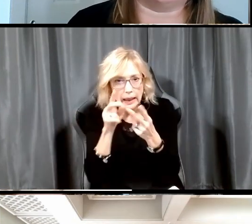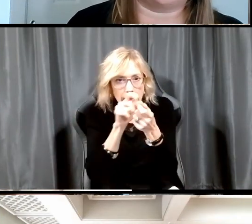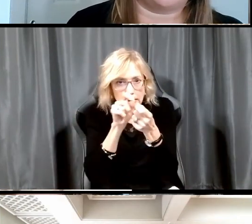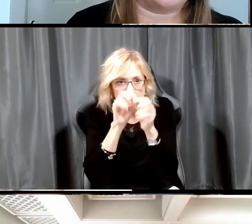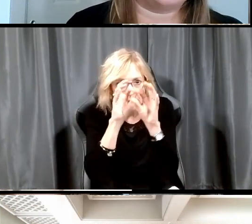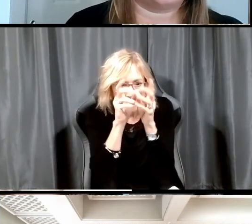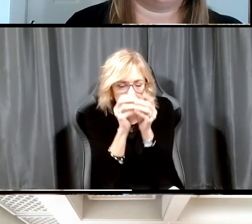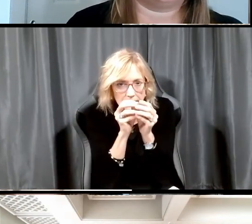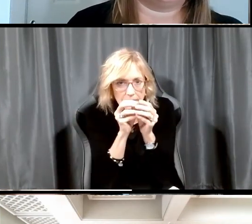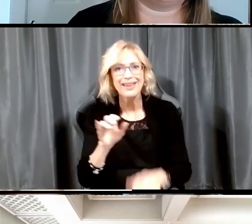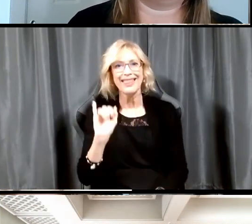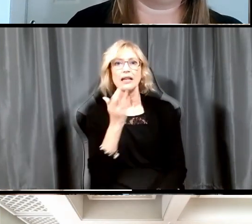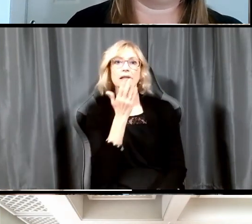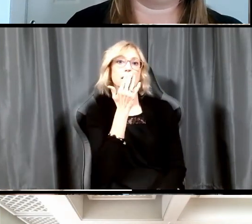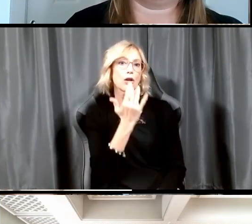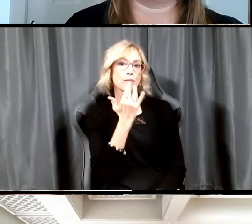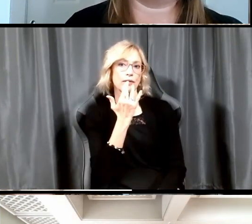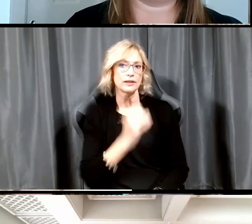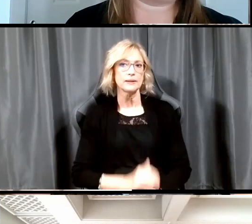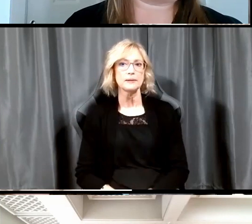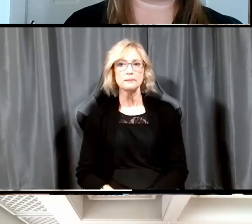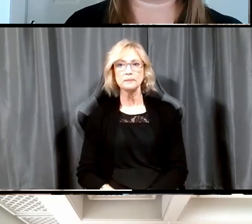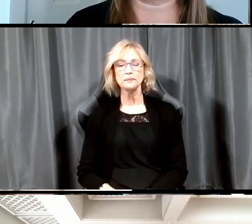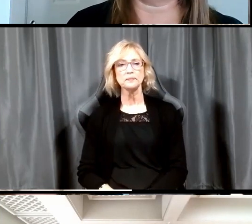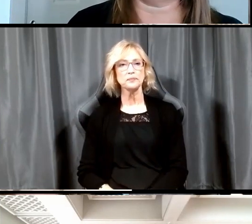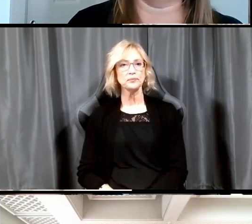that's color preference. Next slide.